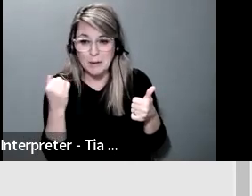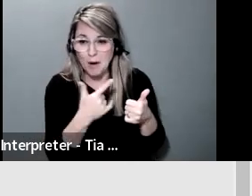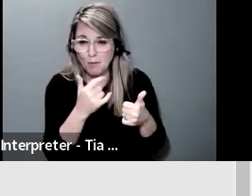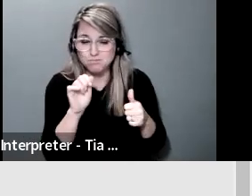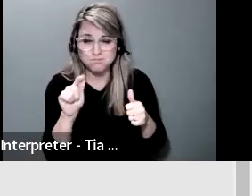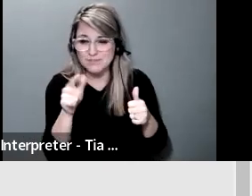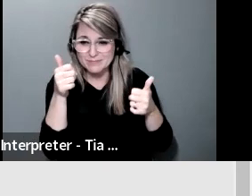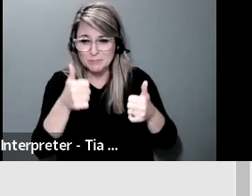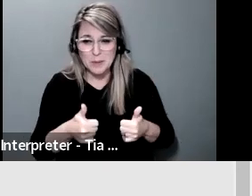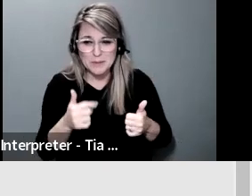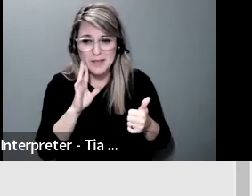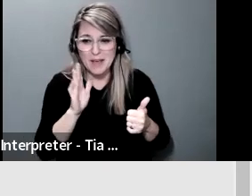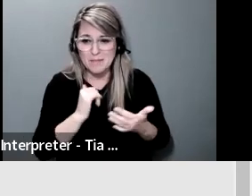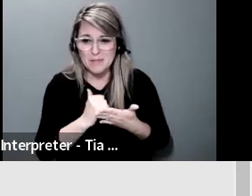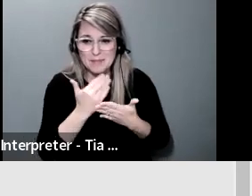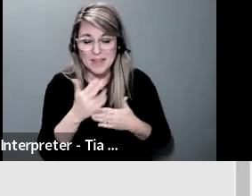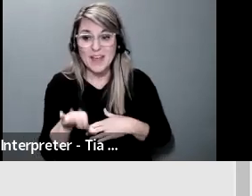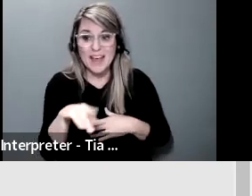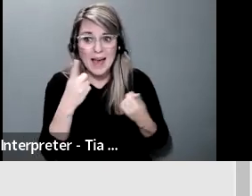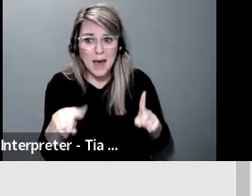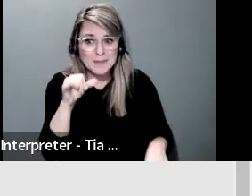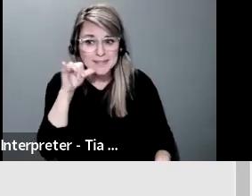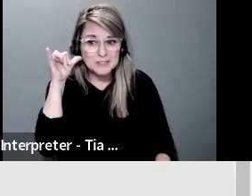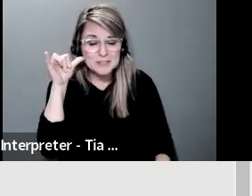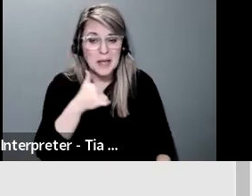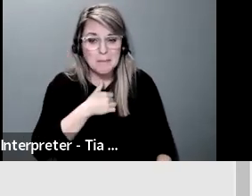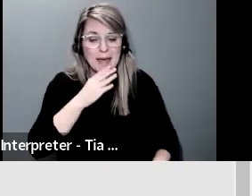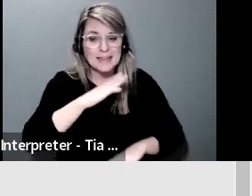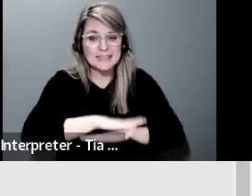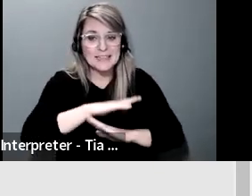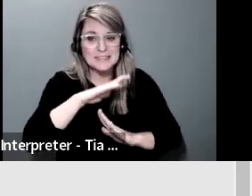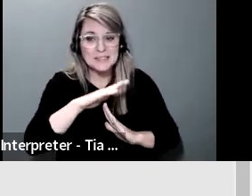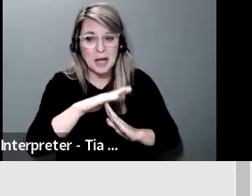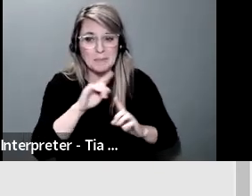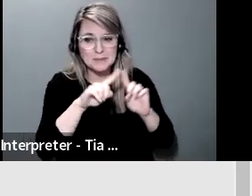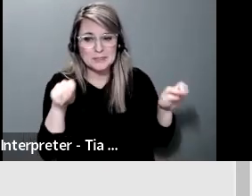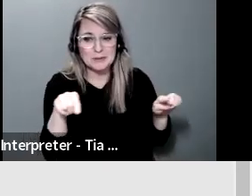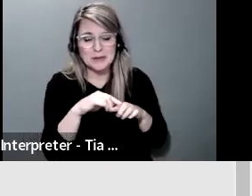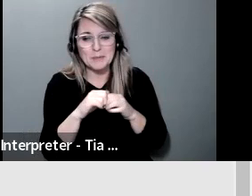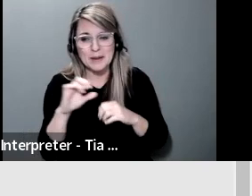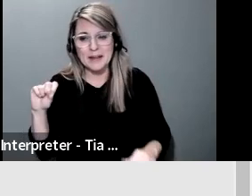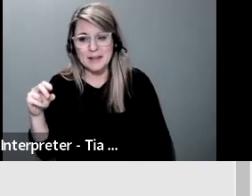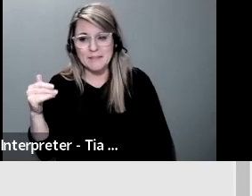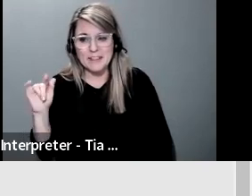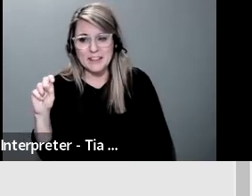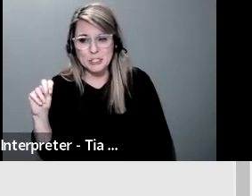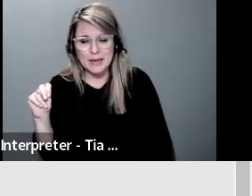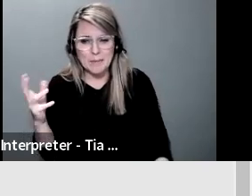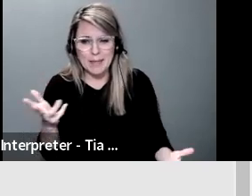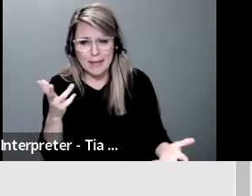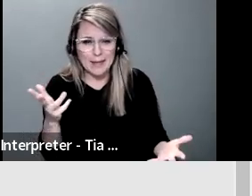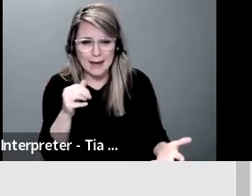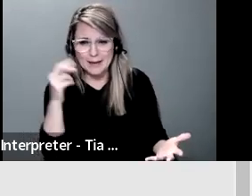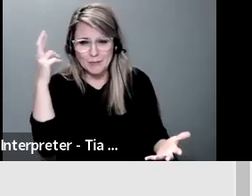helpful. Yesterday, I was sharing my desktop screen with Shannon while I was going through this and didn't know it until I was done